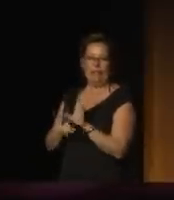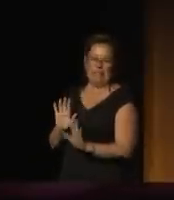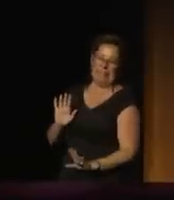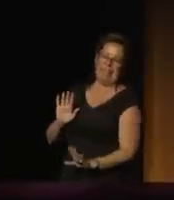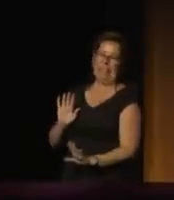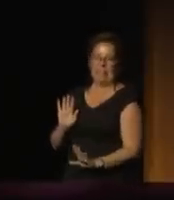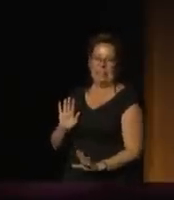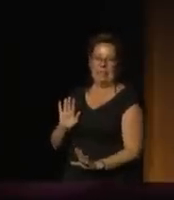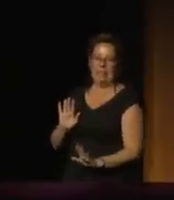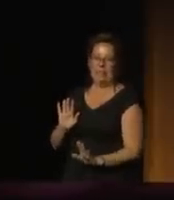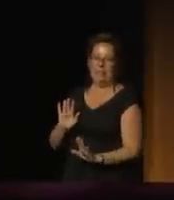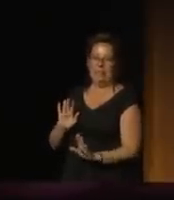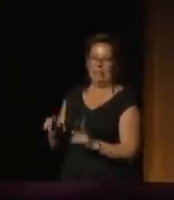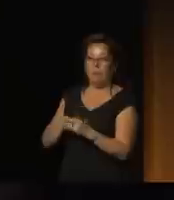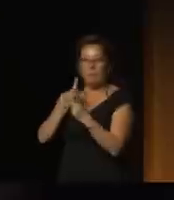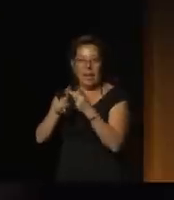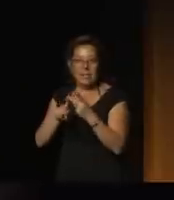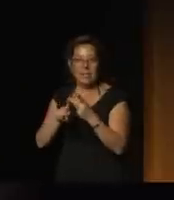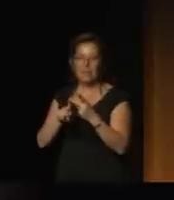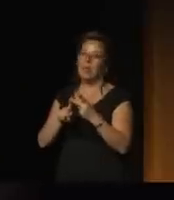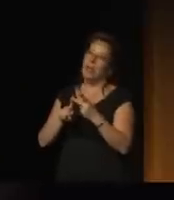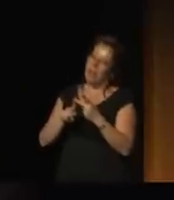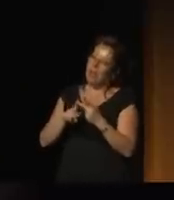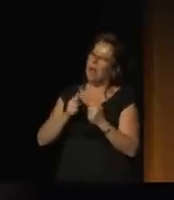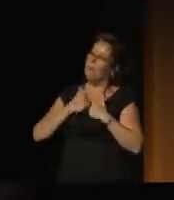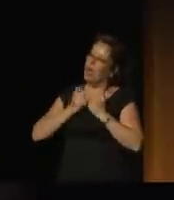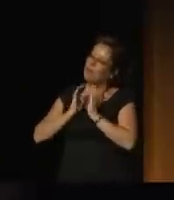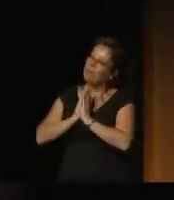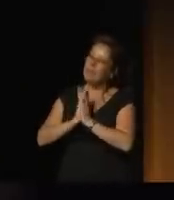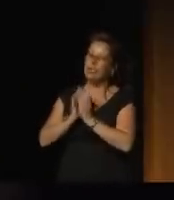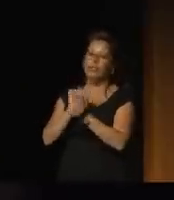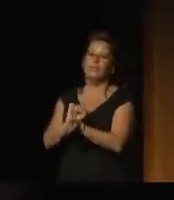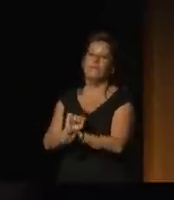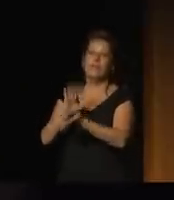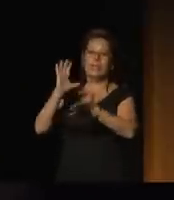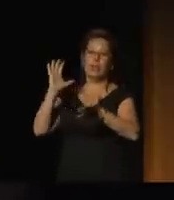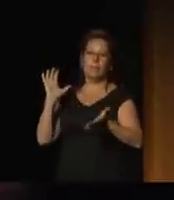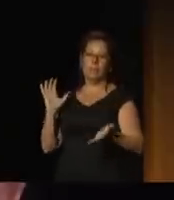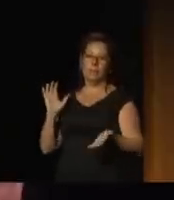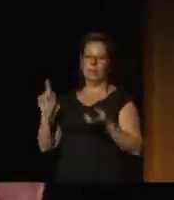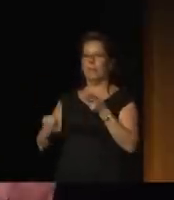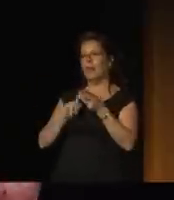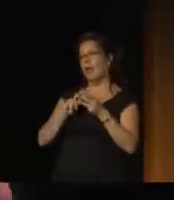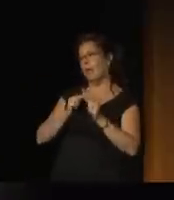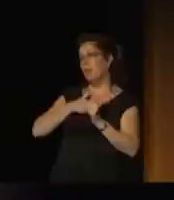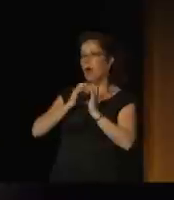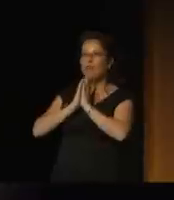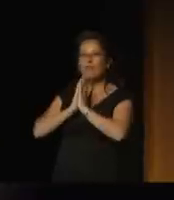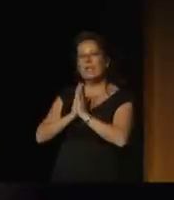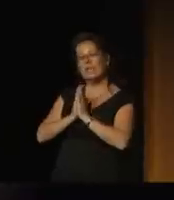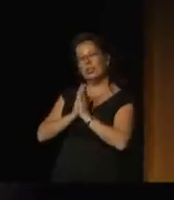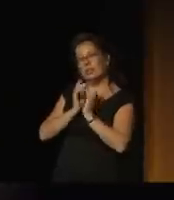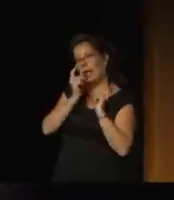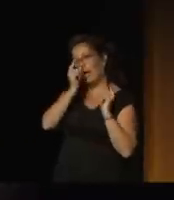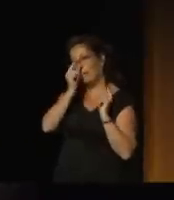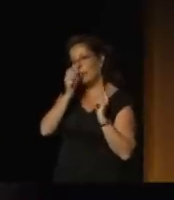reason. But there were also these other things, which were my religious freedom, my religious ability to express myself. That might